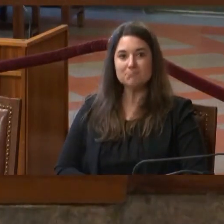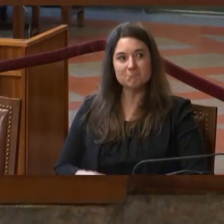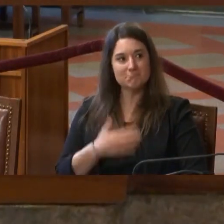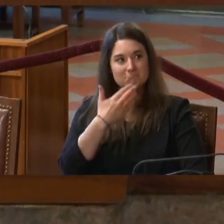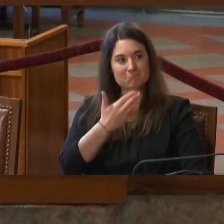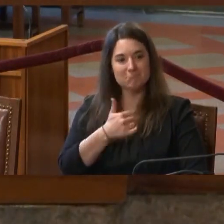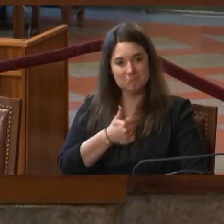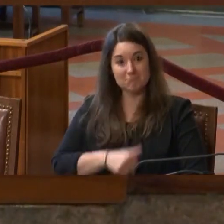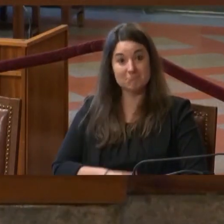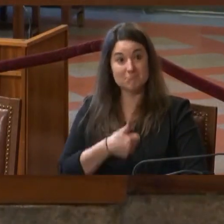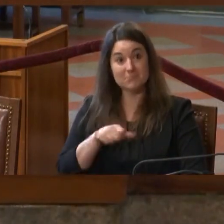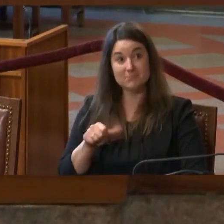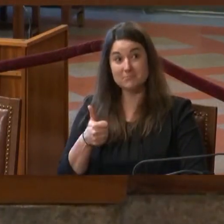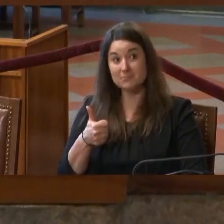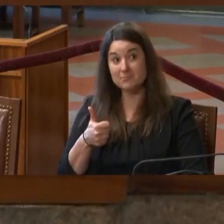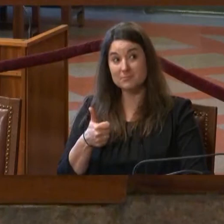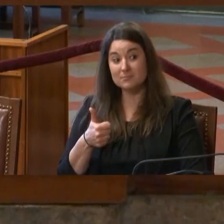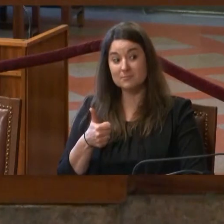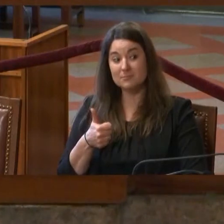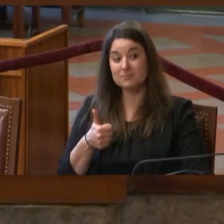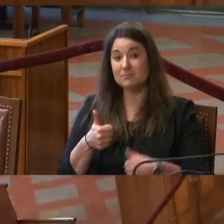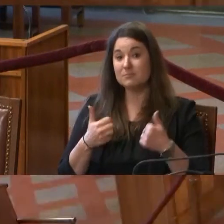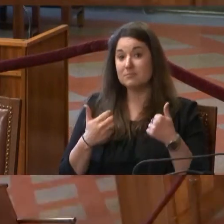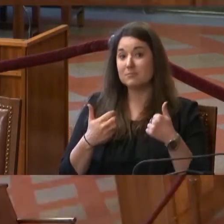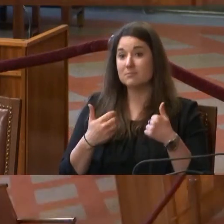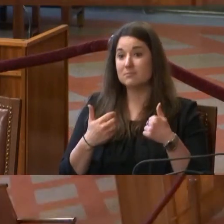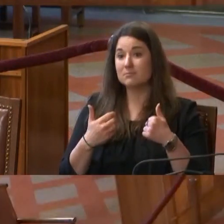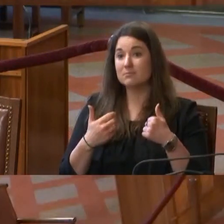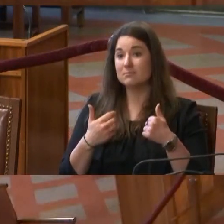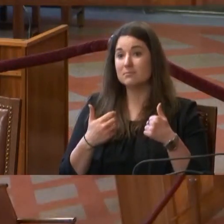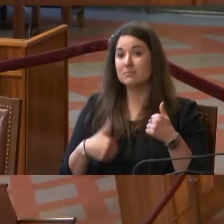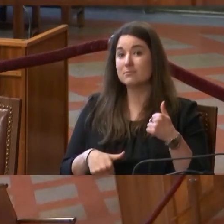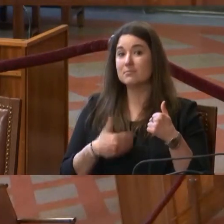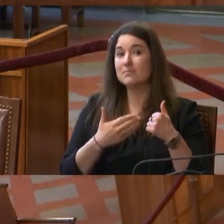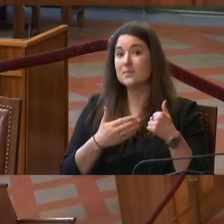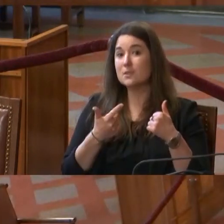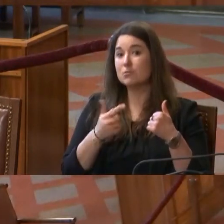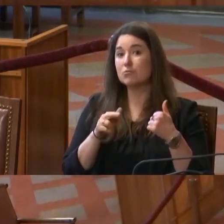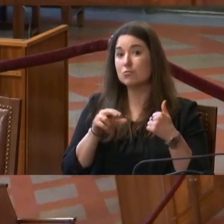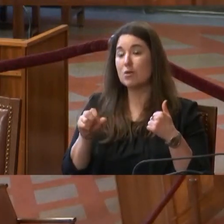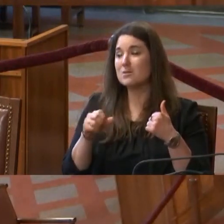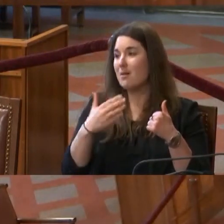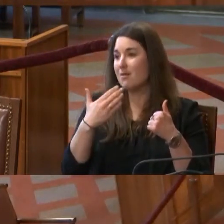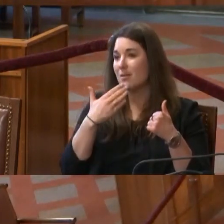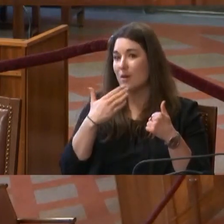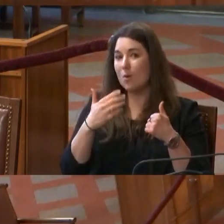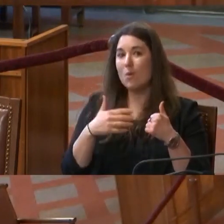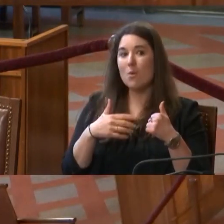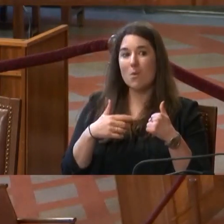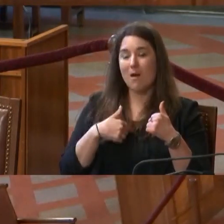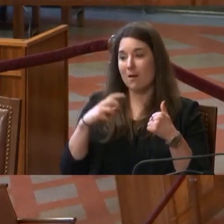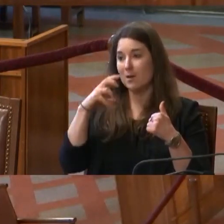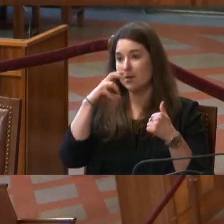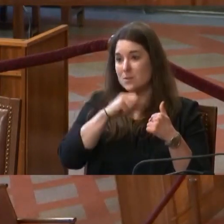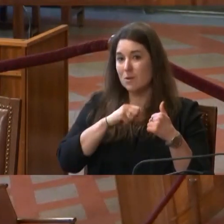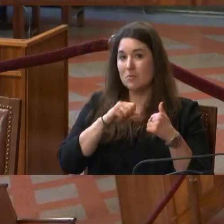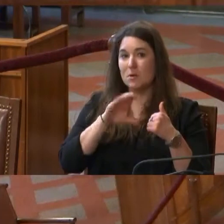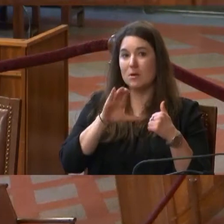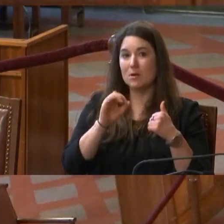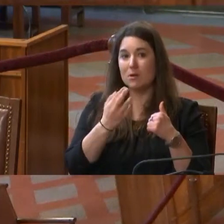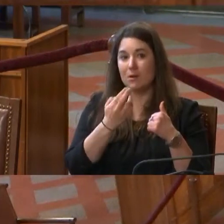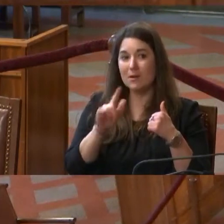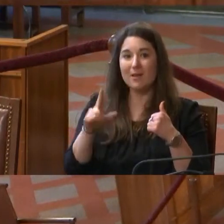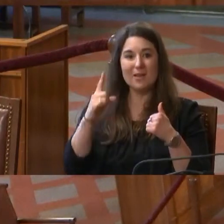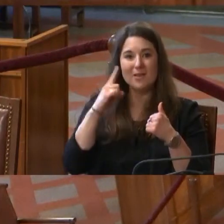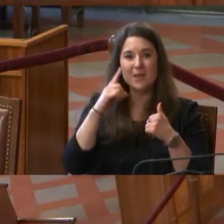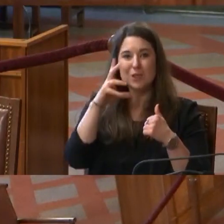Thank you. Any Mr. other Chair, members? Councilman Gross. So thank you. I assume Councilman Coghill is referring to